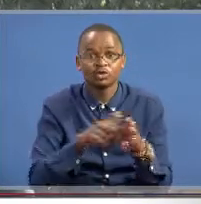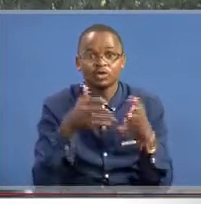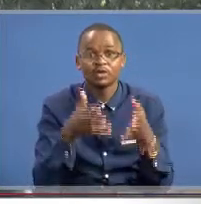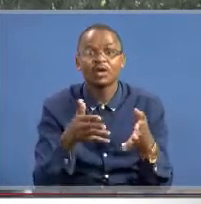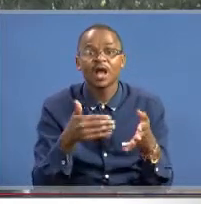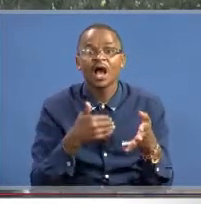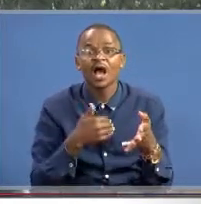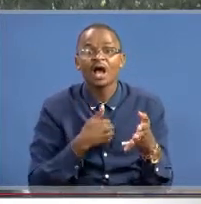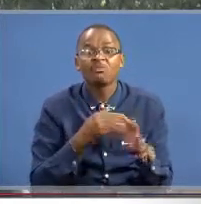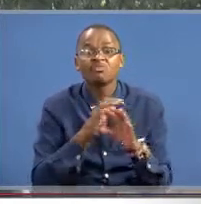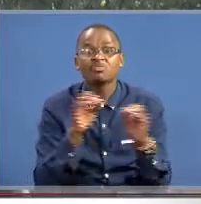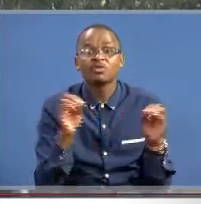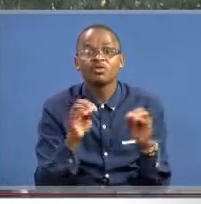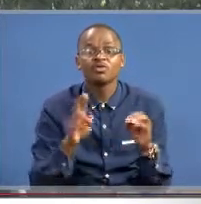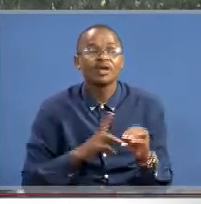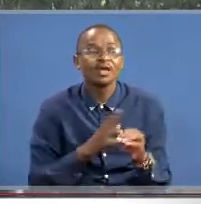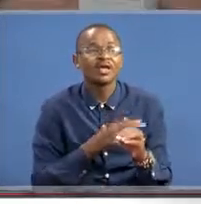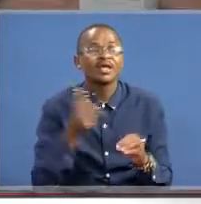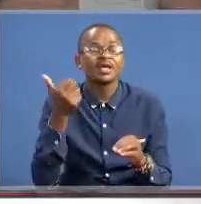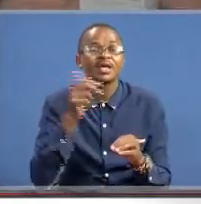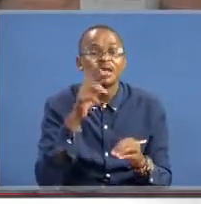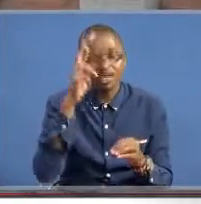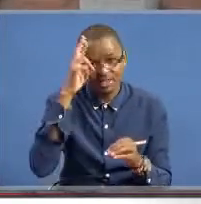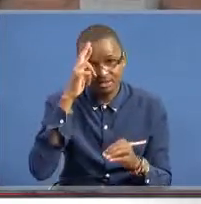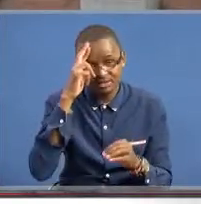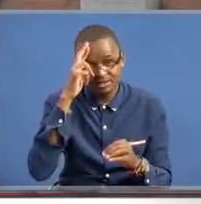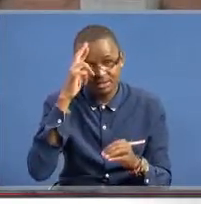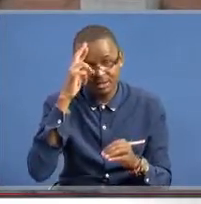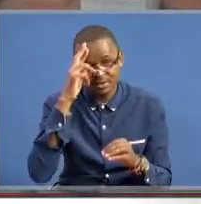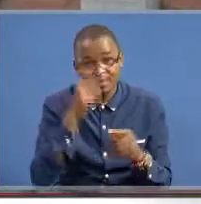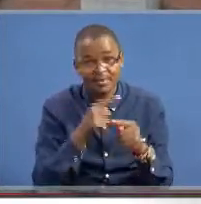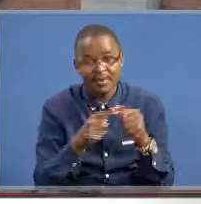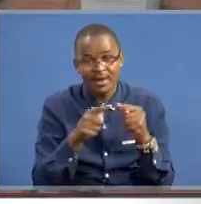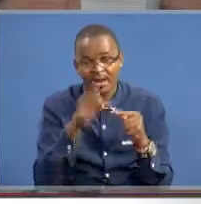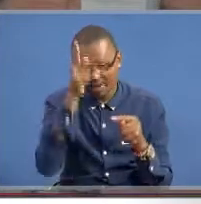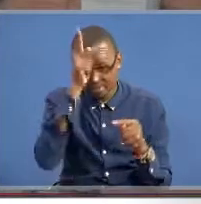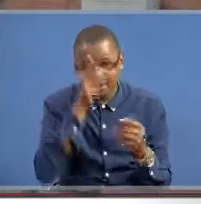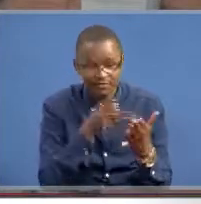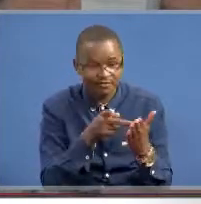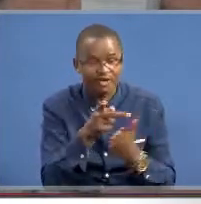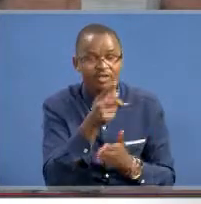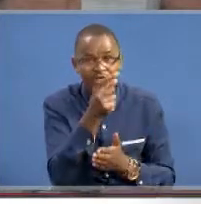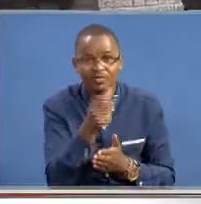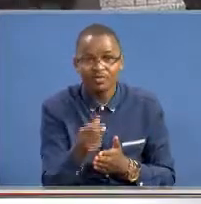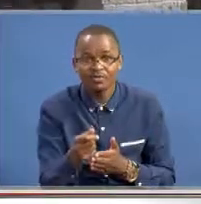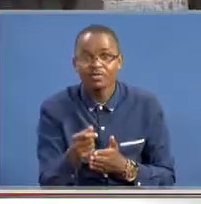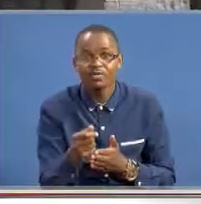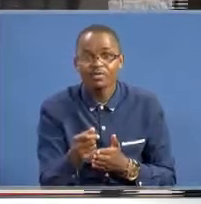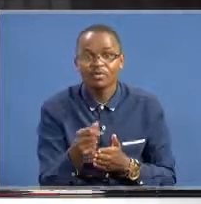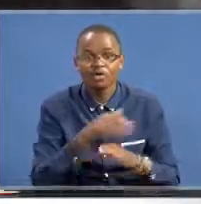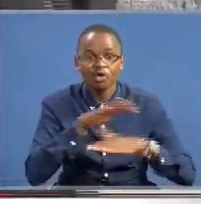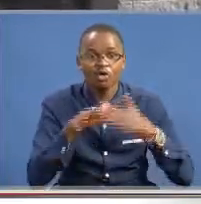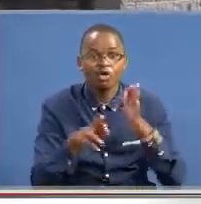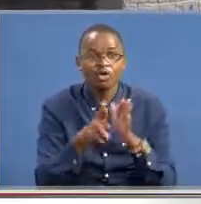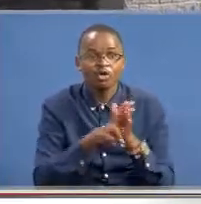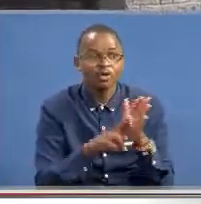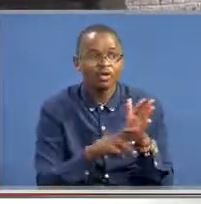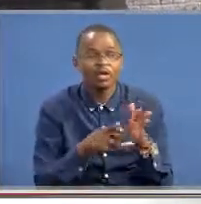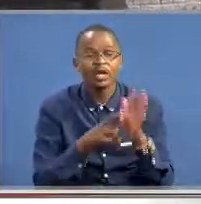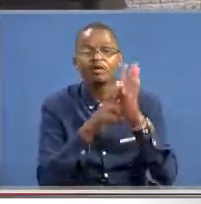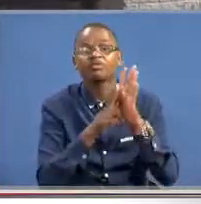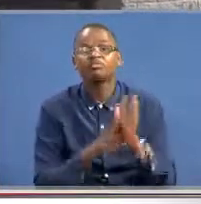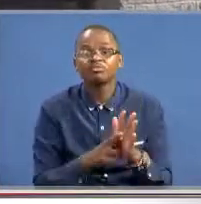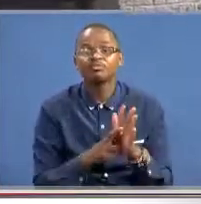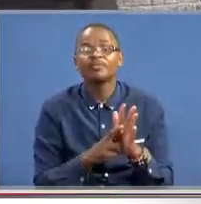They have not given us any reason. Although the parents have paid the school fees required and adhere to all the rules required by